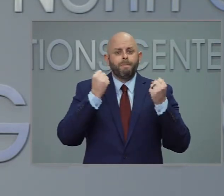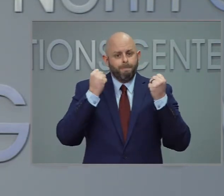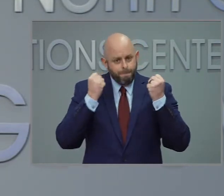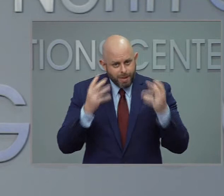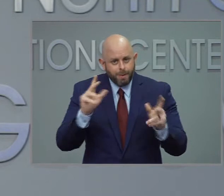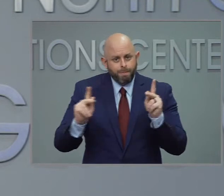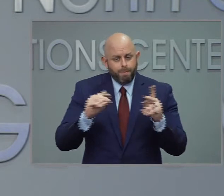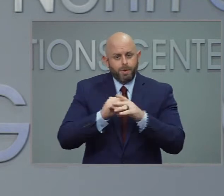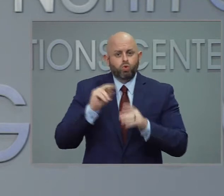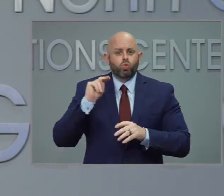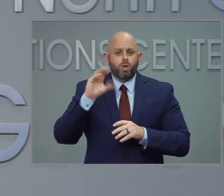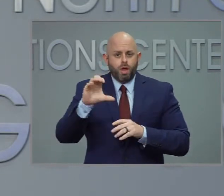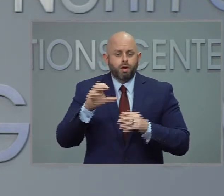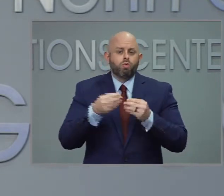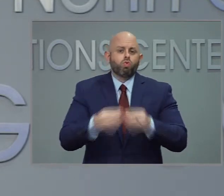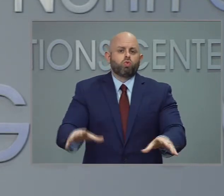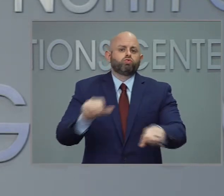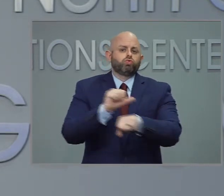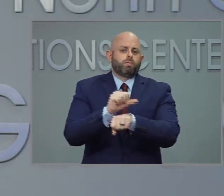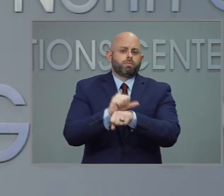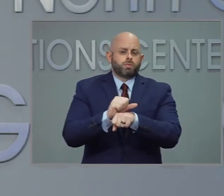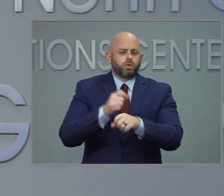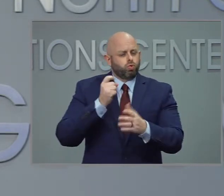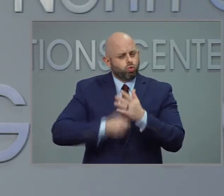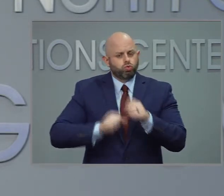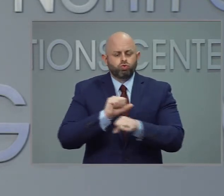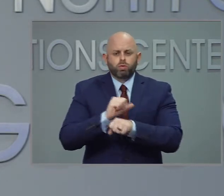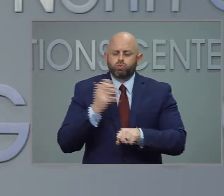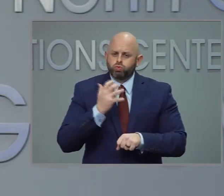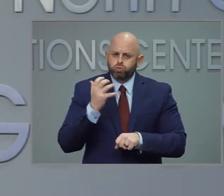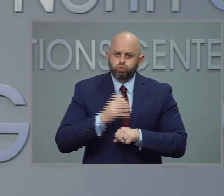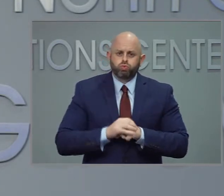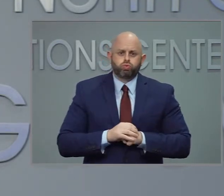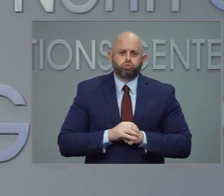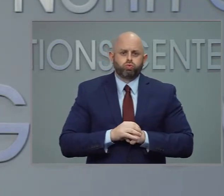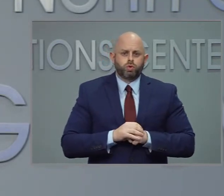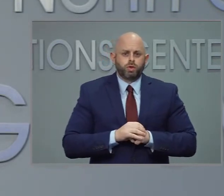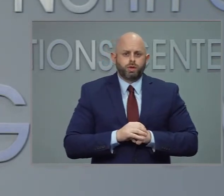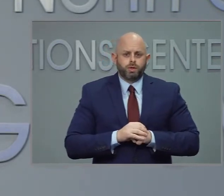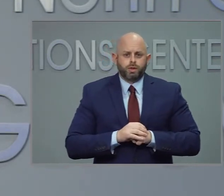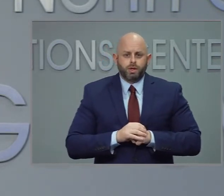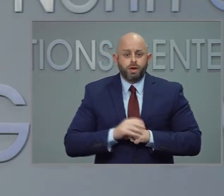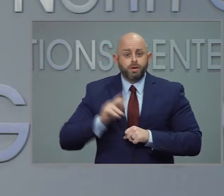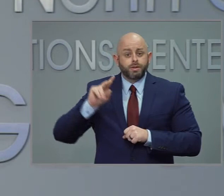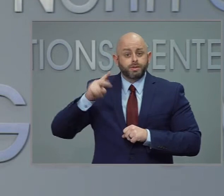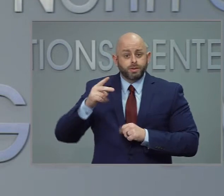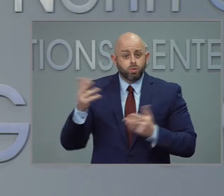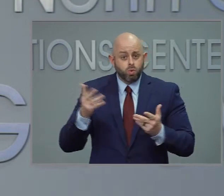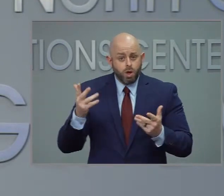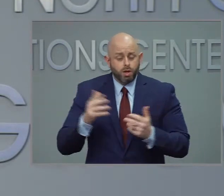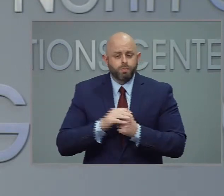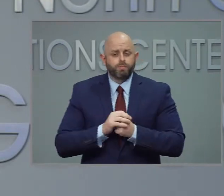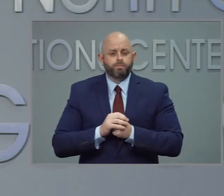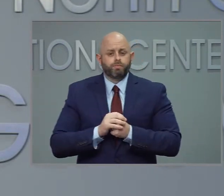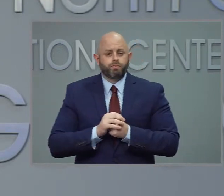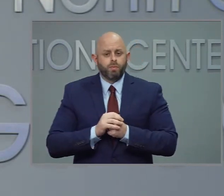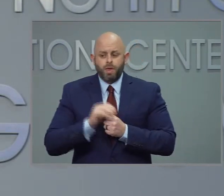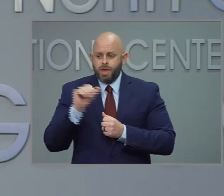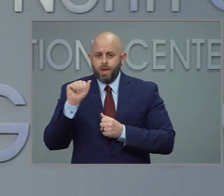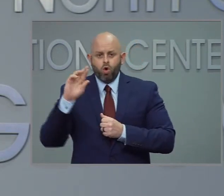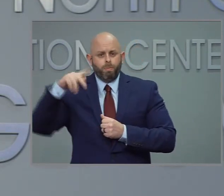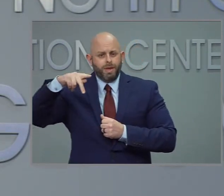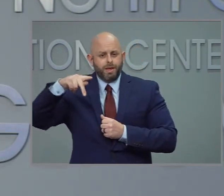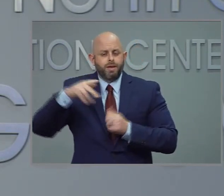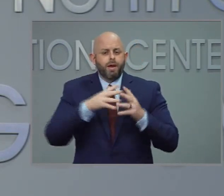Carolinians their employer-sponsored health insurance. Second, the Federal American Rescue Plan has